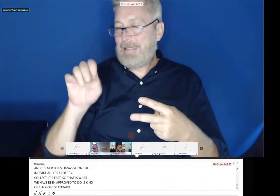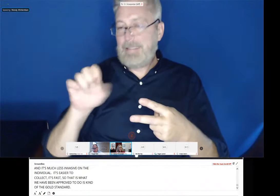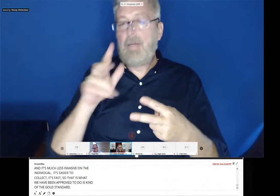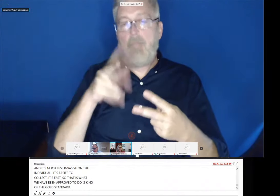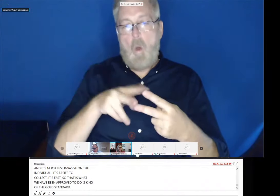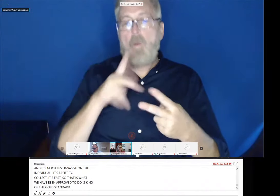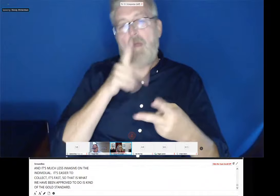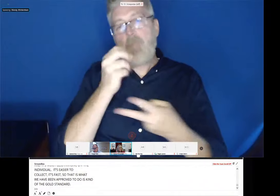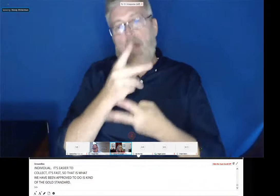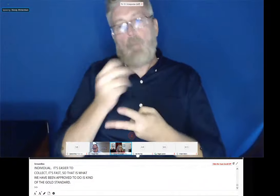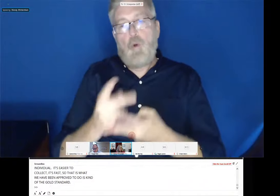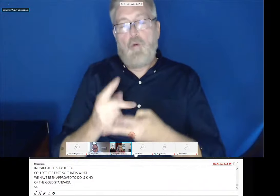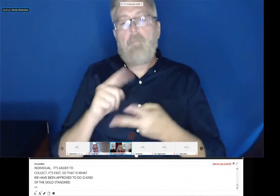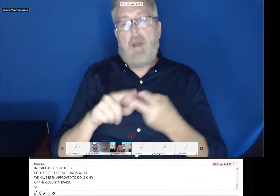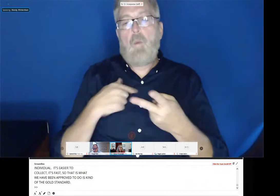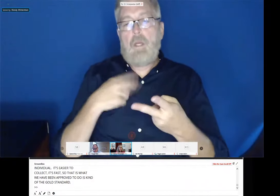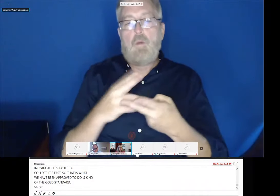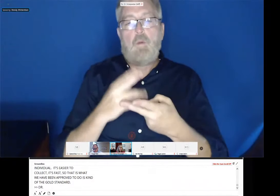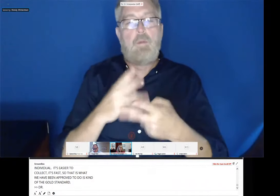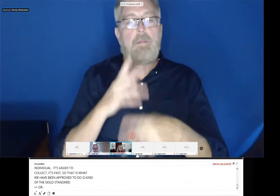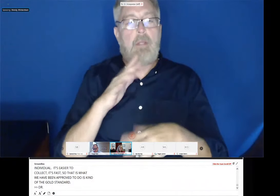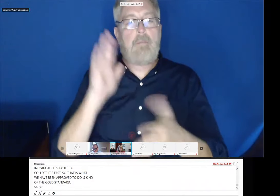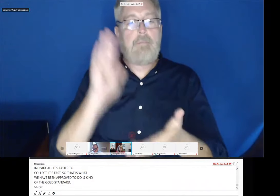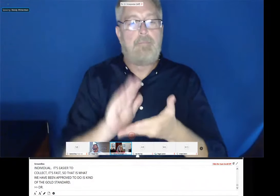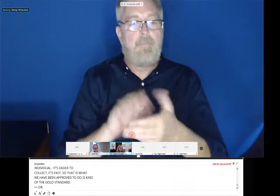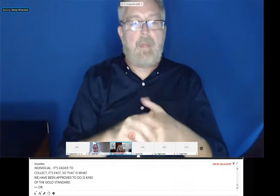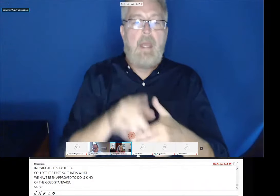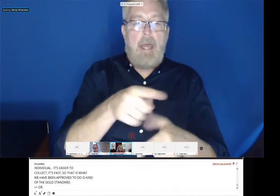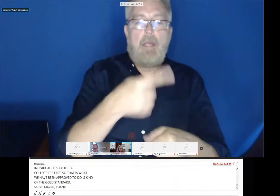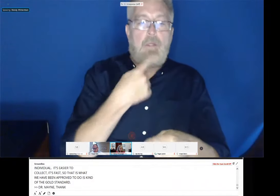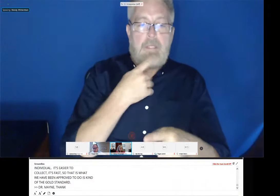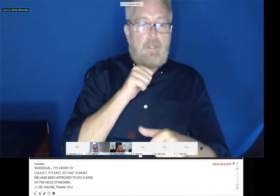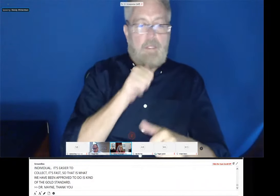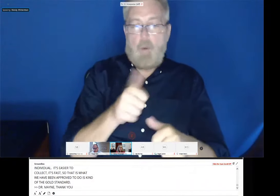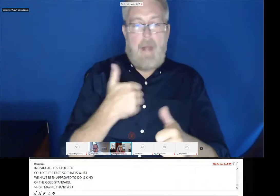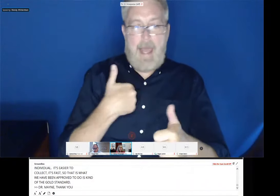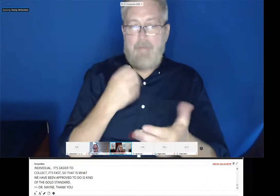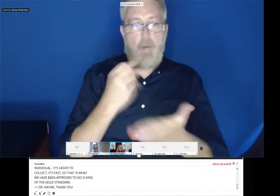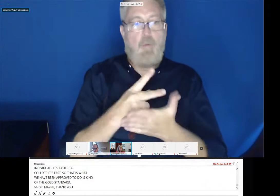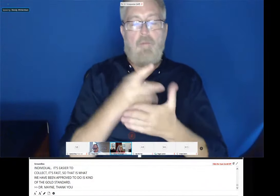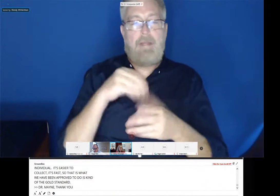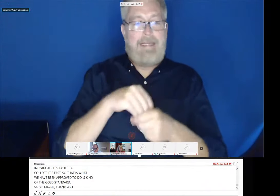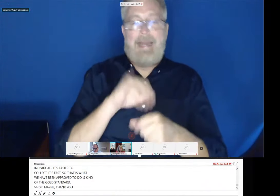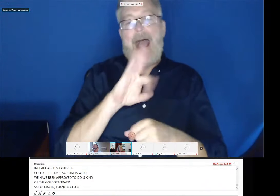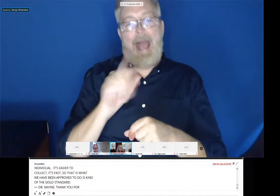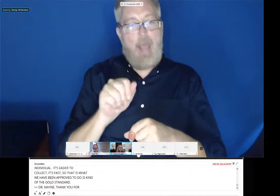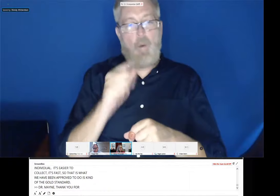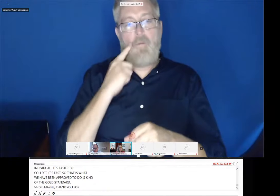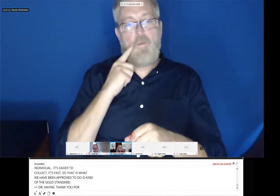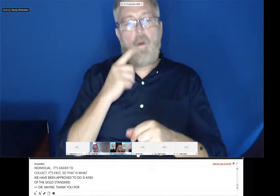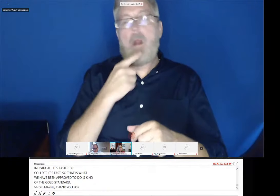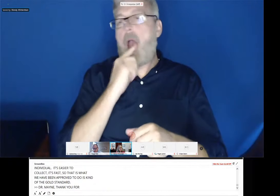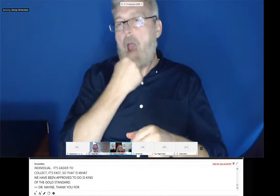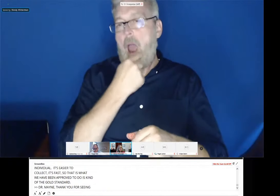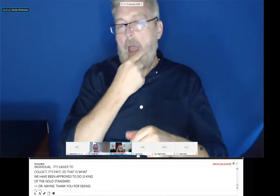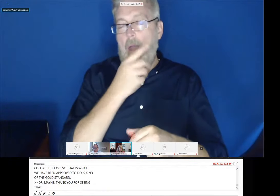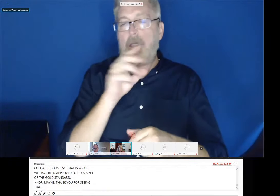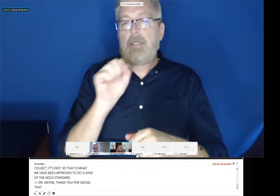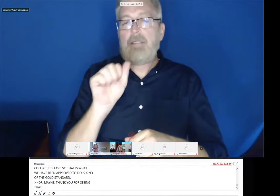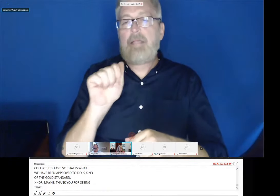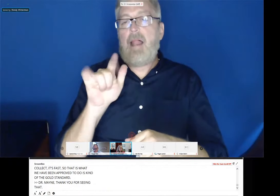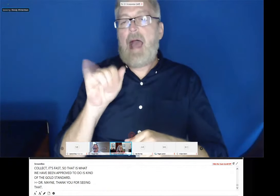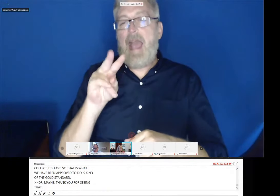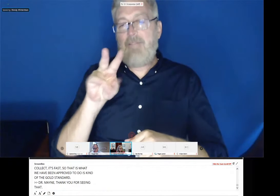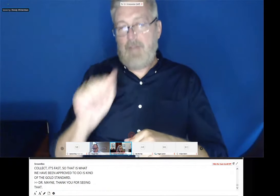for explaining that essentially we don't have approval to do the saliva test in Iowa, and we feel very confident about the